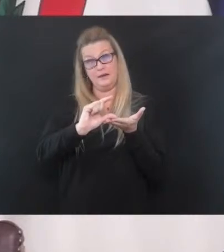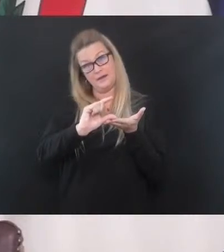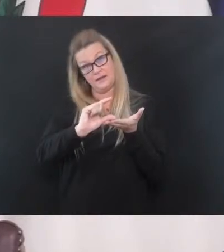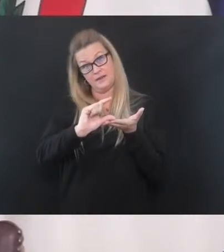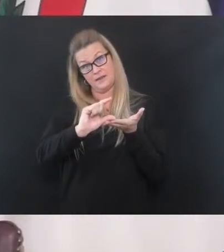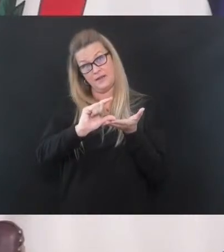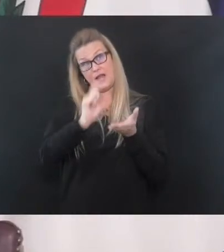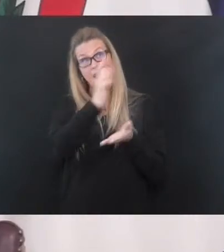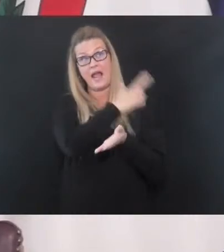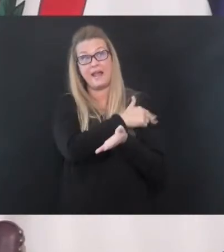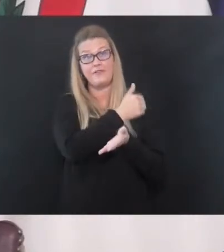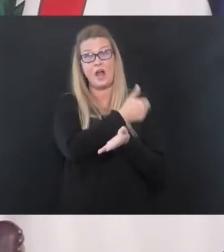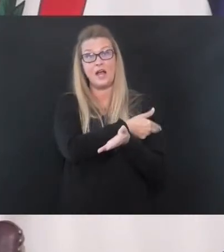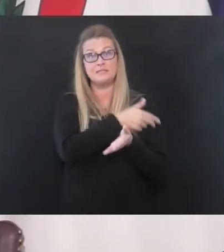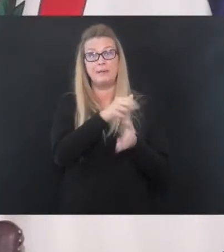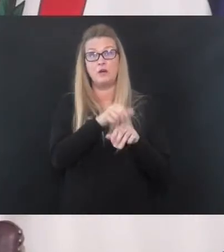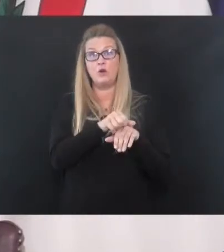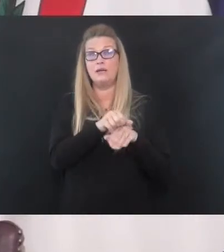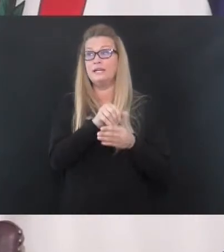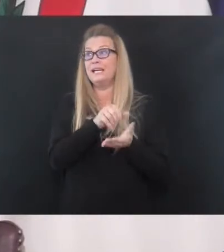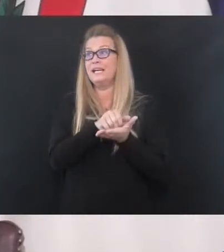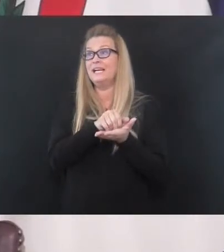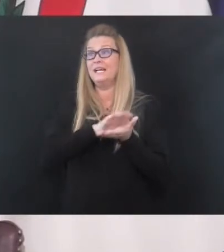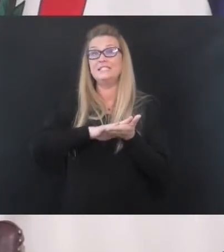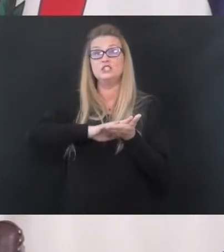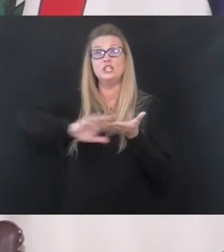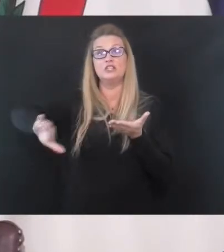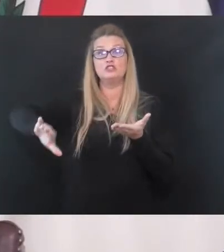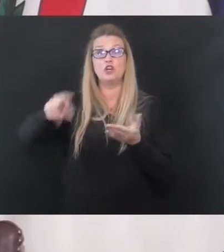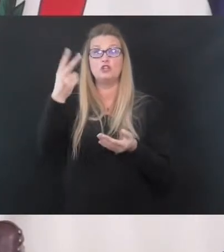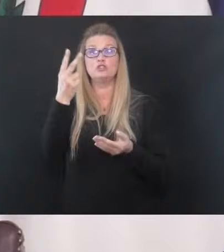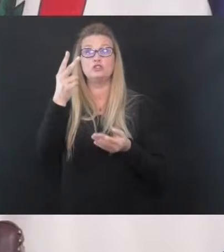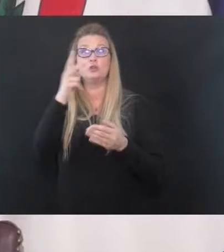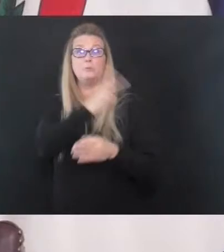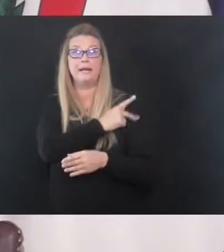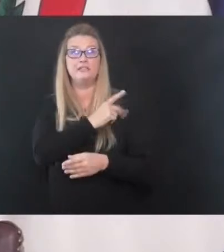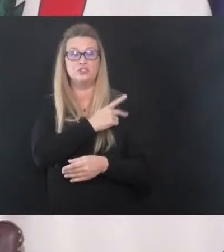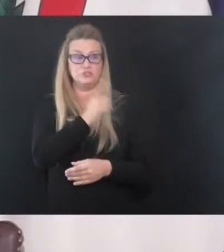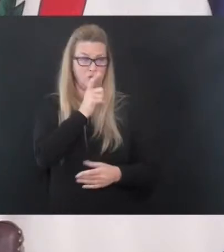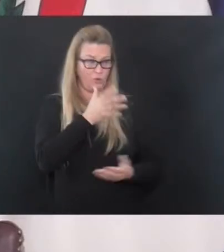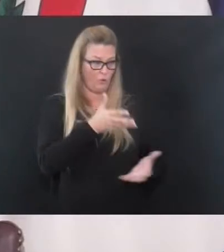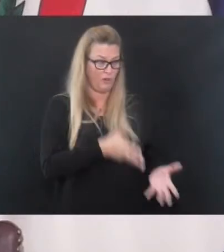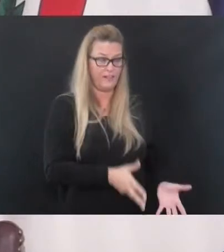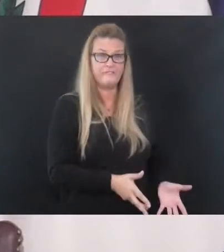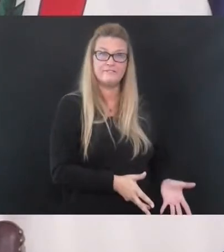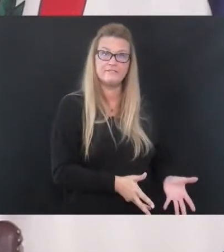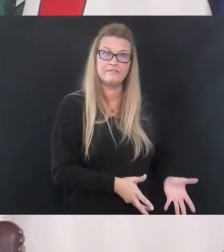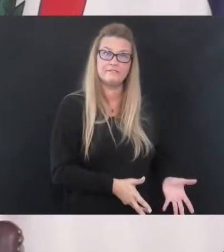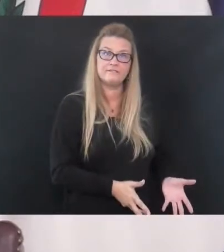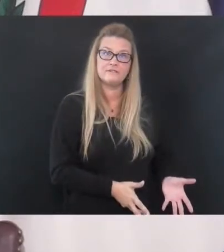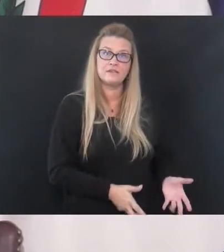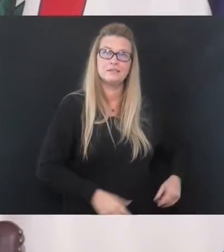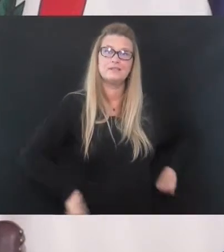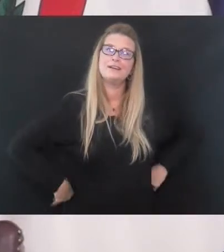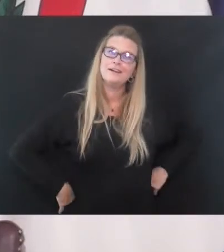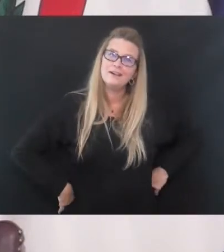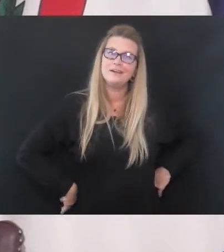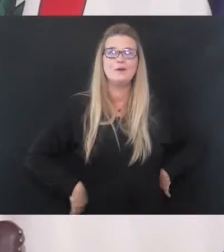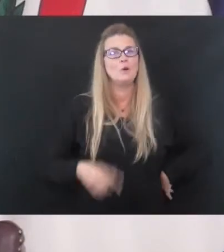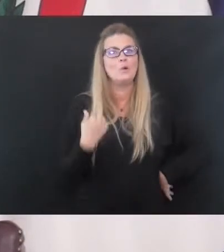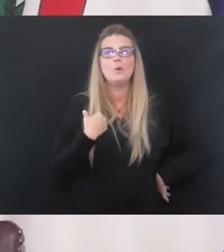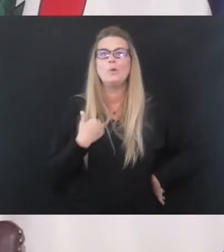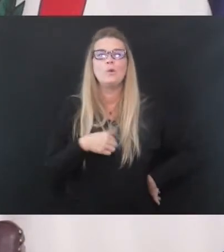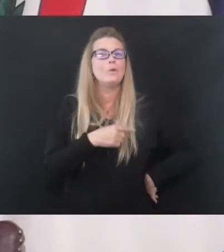is discharging 2 patients and they don't have anybody else to give them to. you know, we have